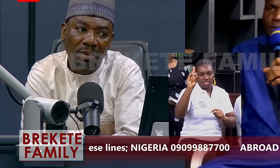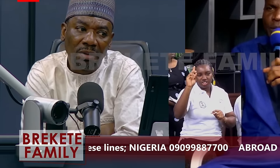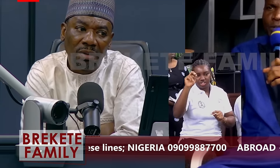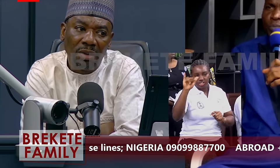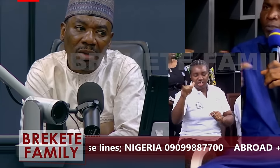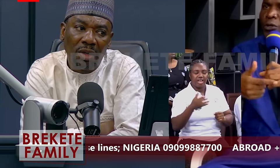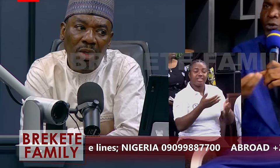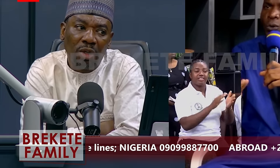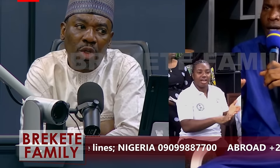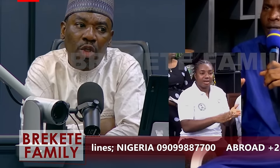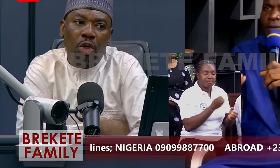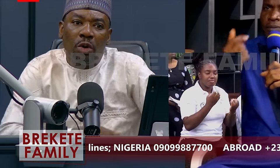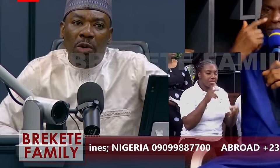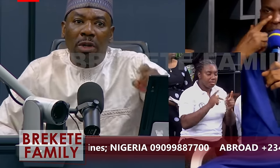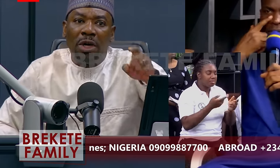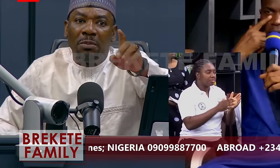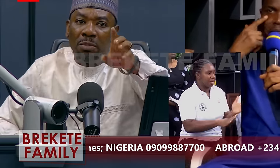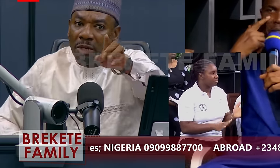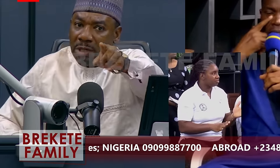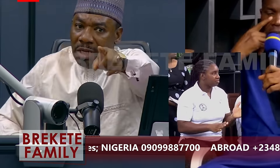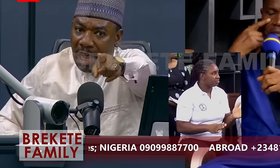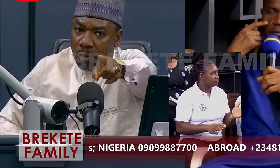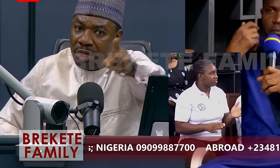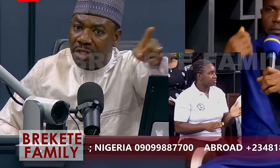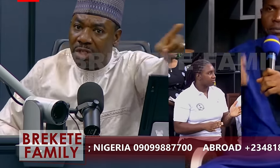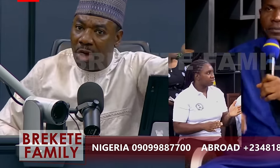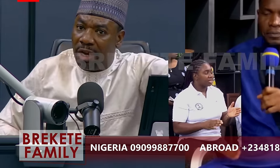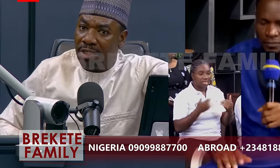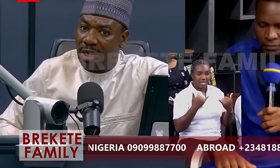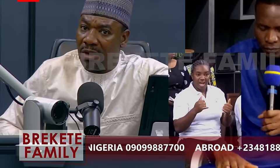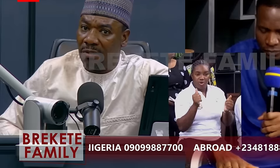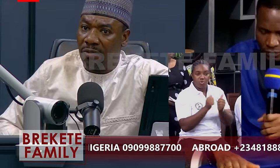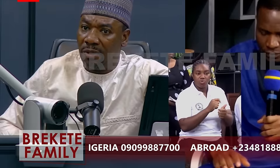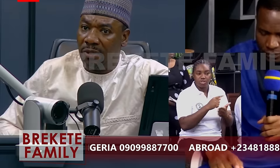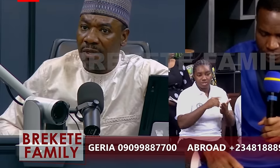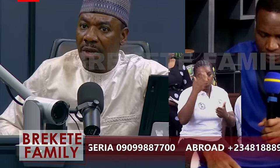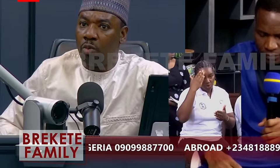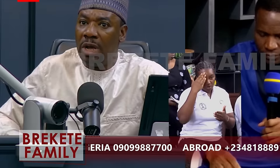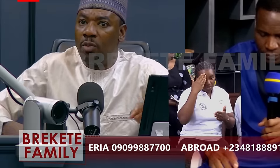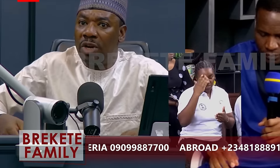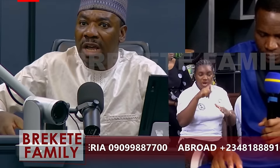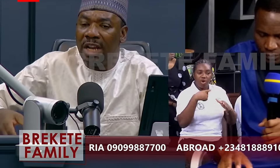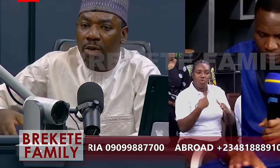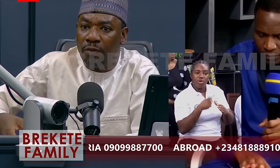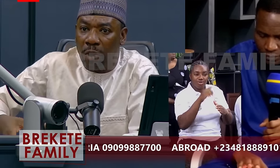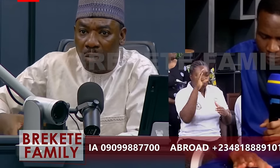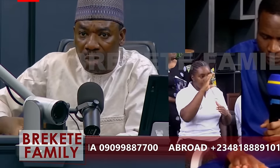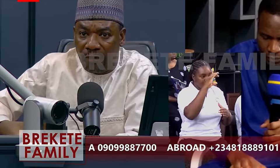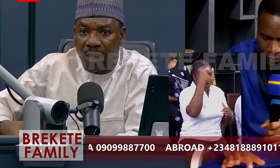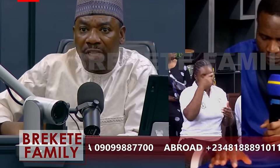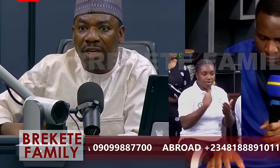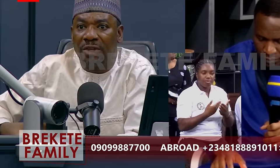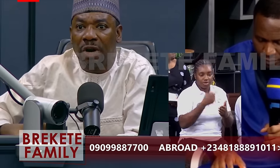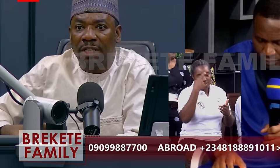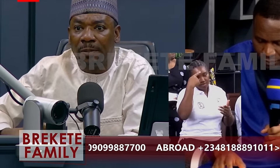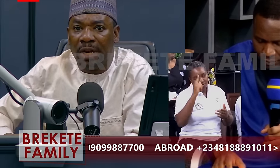the transplant. People don't know why. So now, with this knowledge now, when una they look for money for